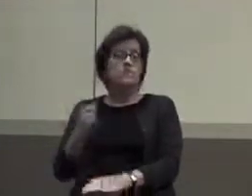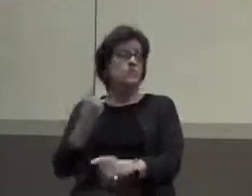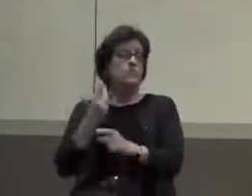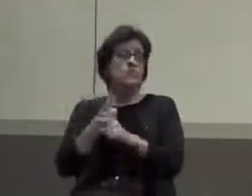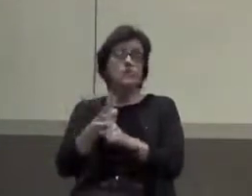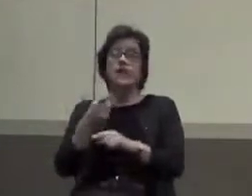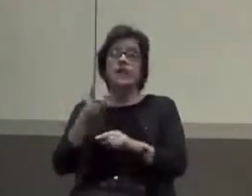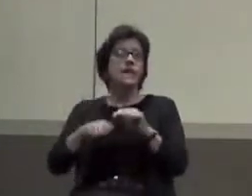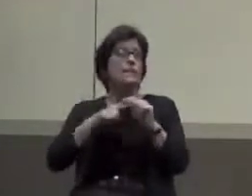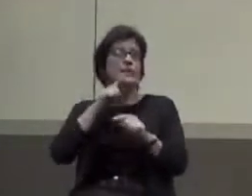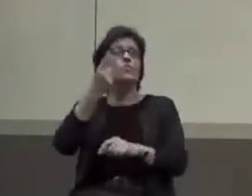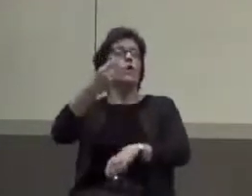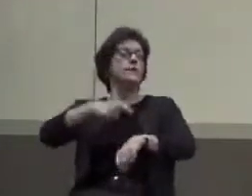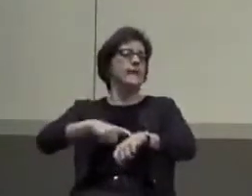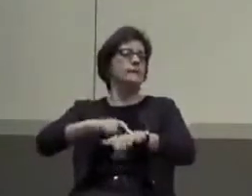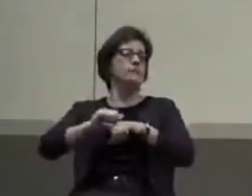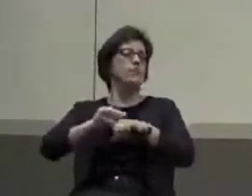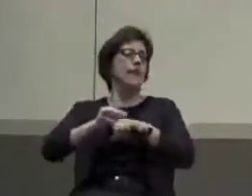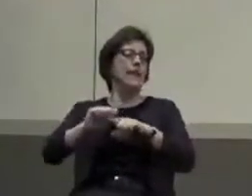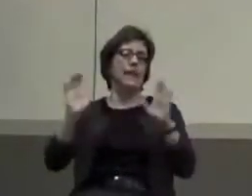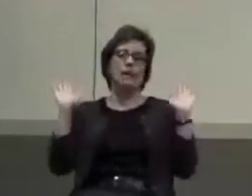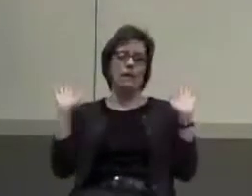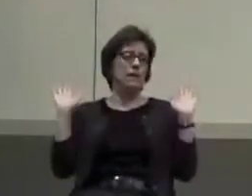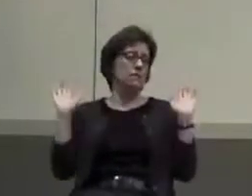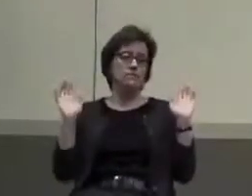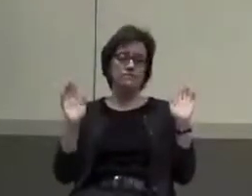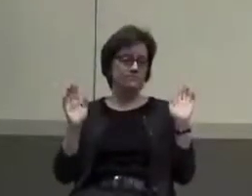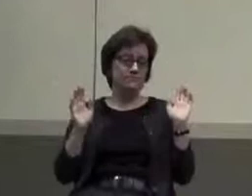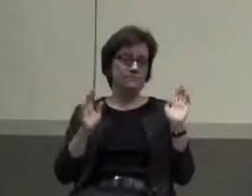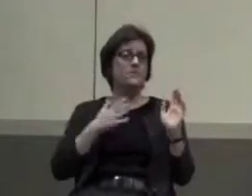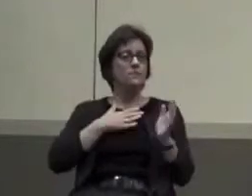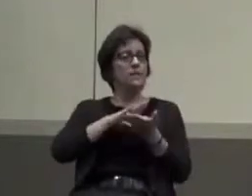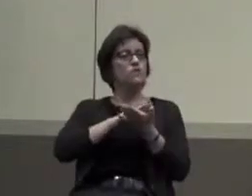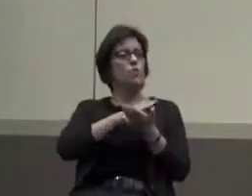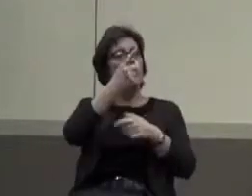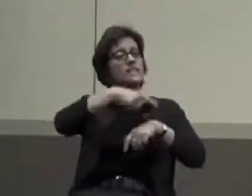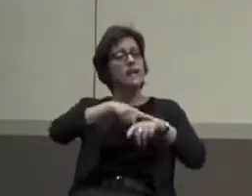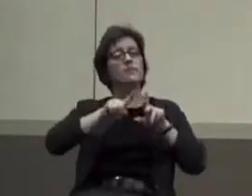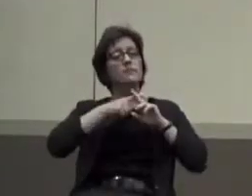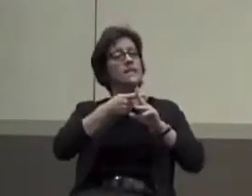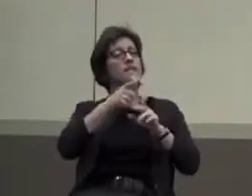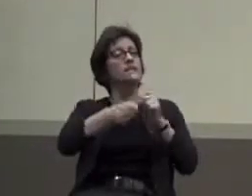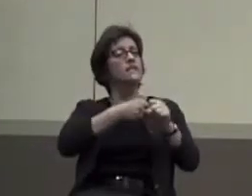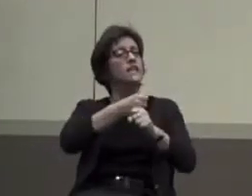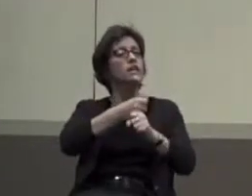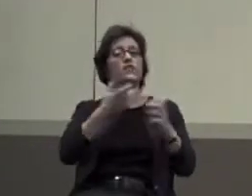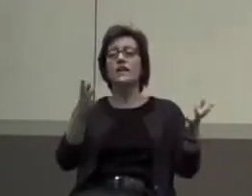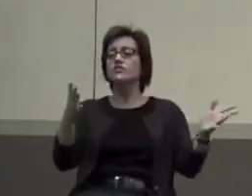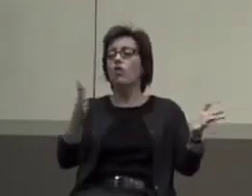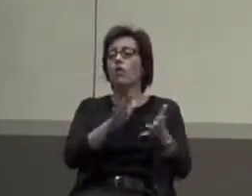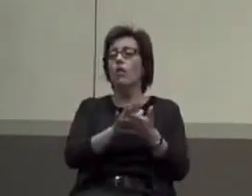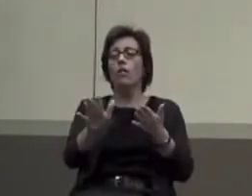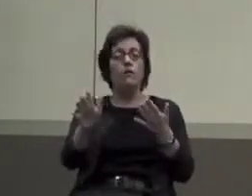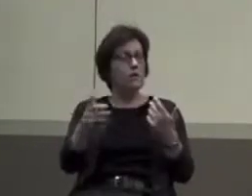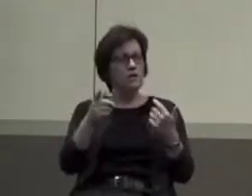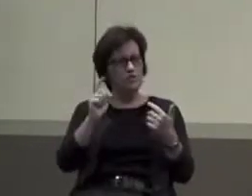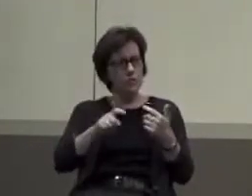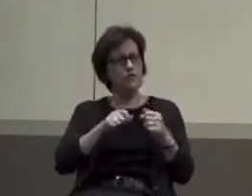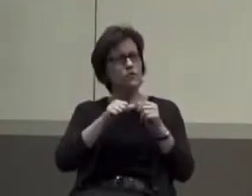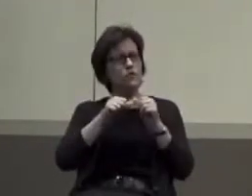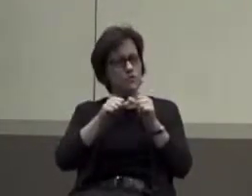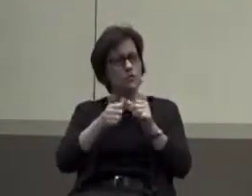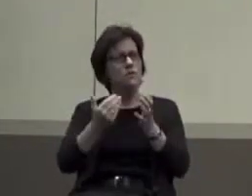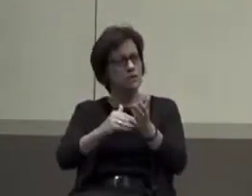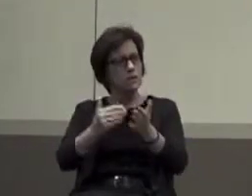because in my school I know it was one time at the beginning of the year, and that was all we got. But it needs to be continual throughout the year, and you need